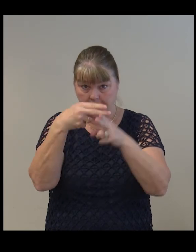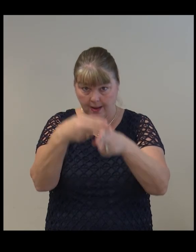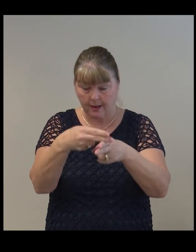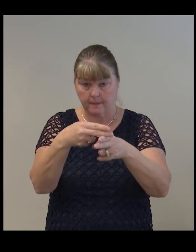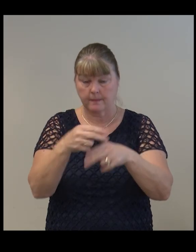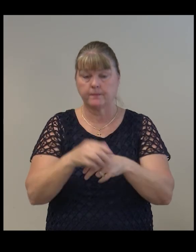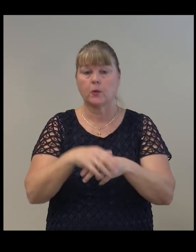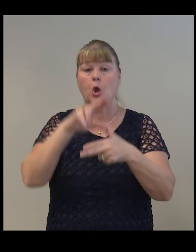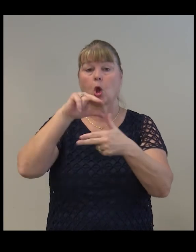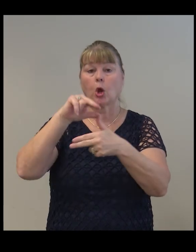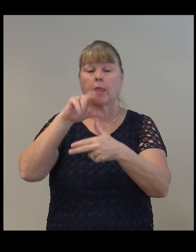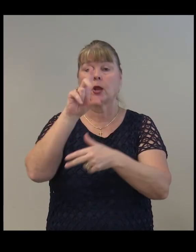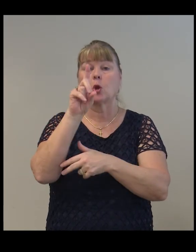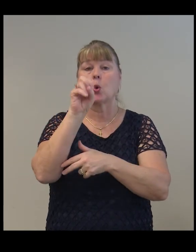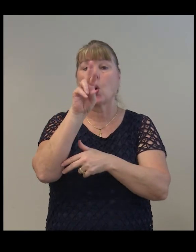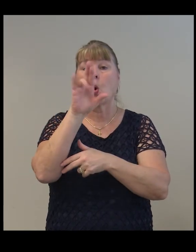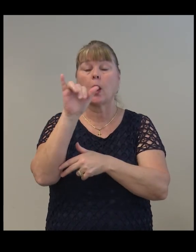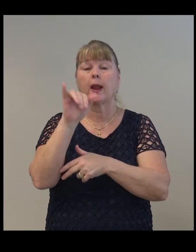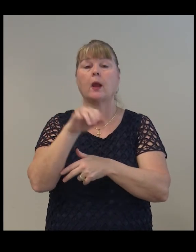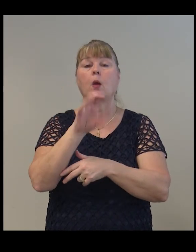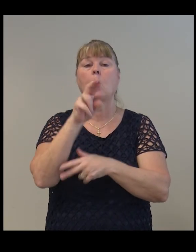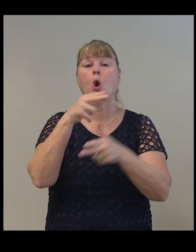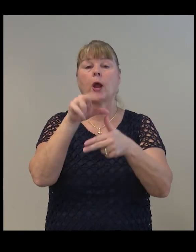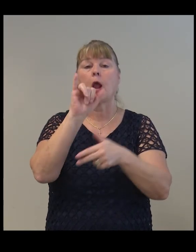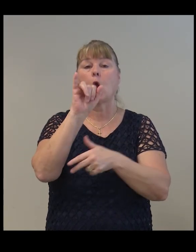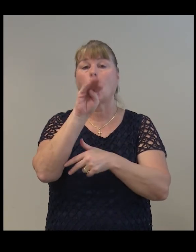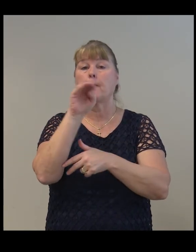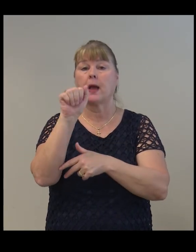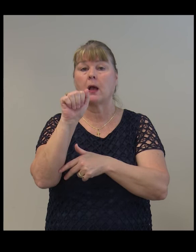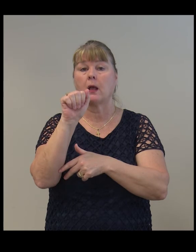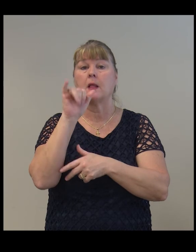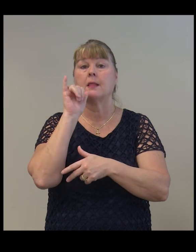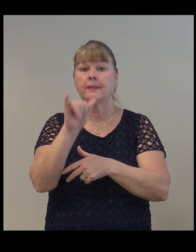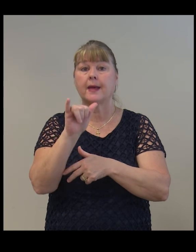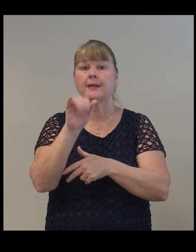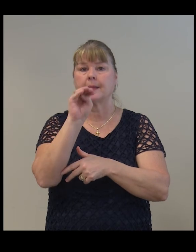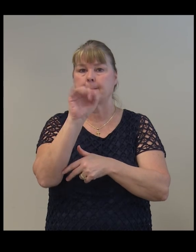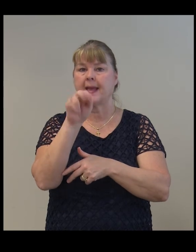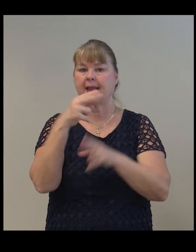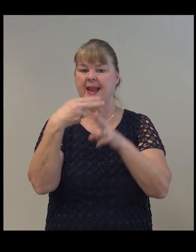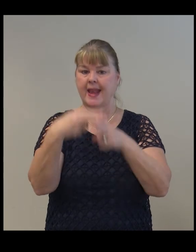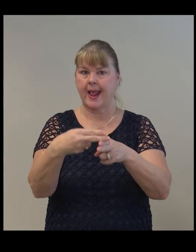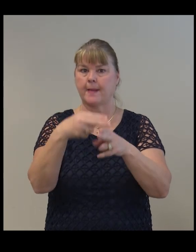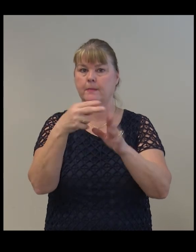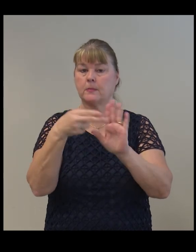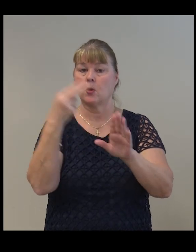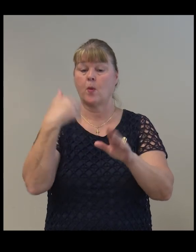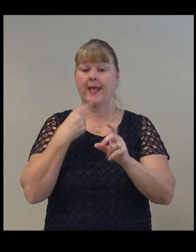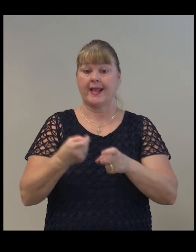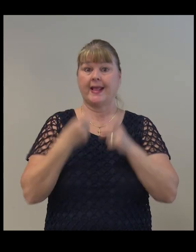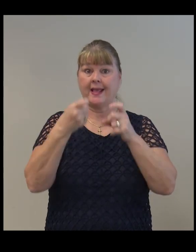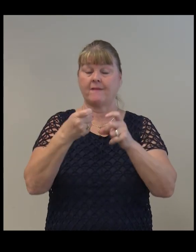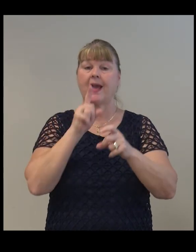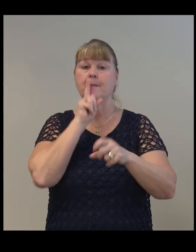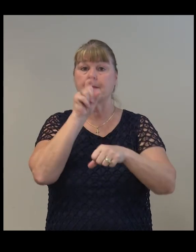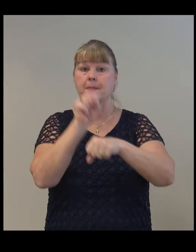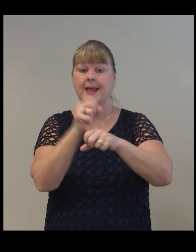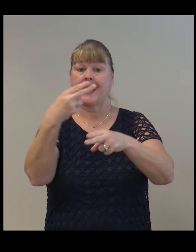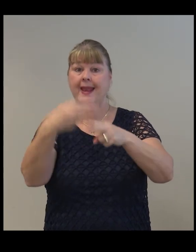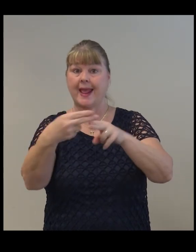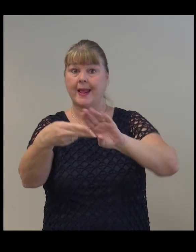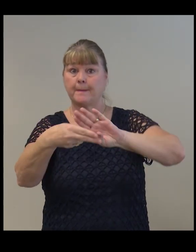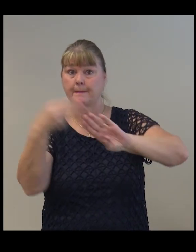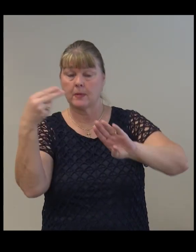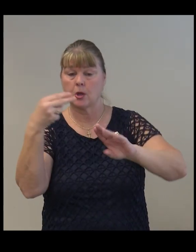we call Hurricane Dorian or Hurricane Irma. That's a named storm. When they give it an